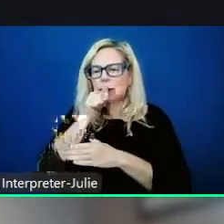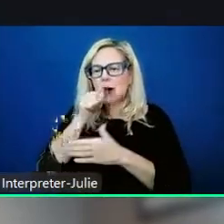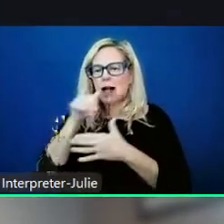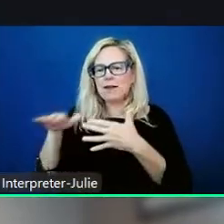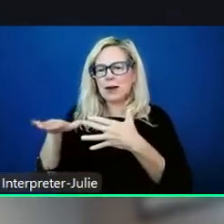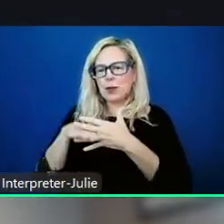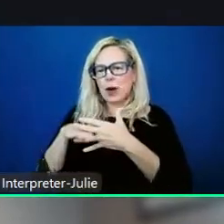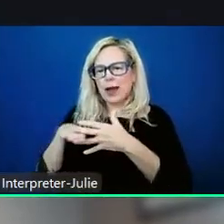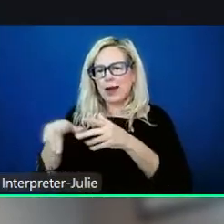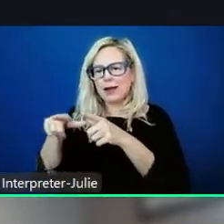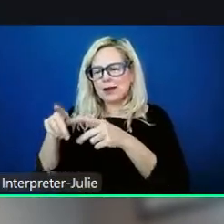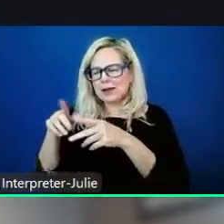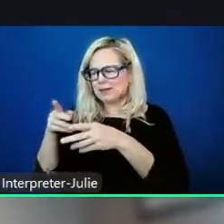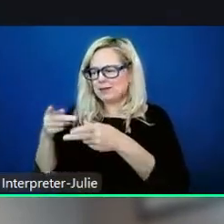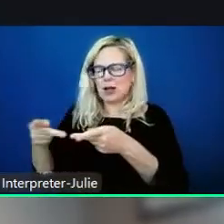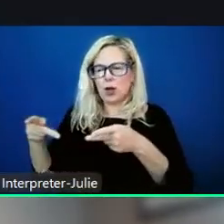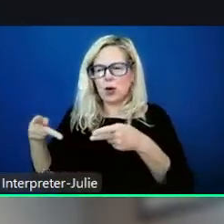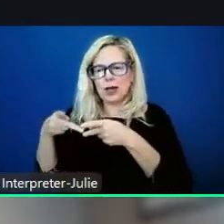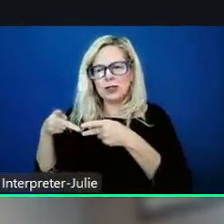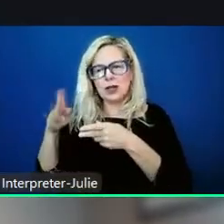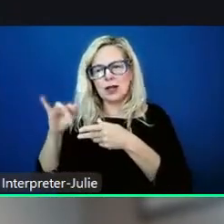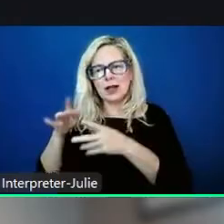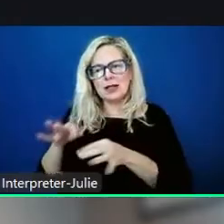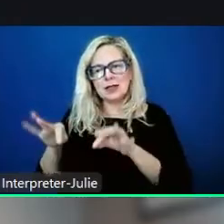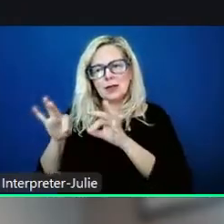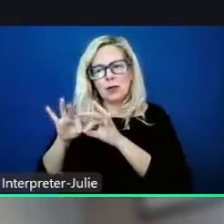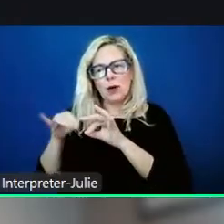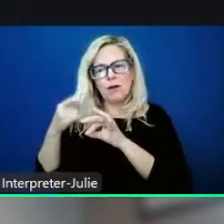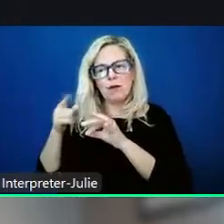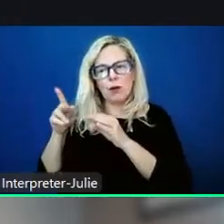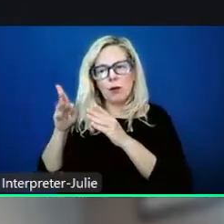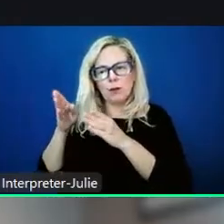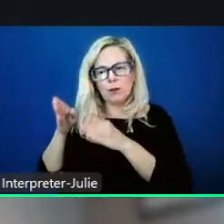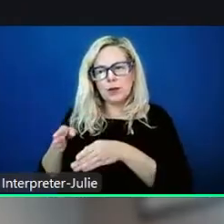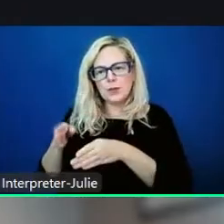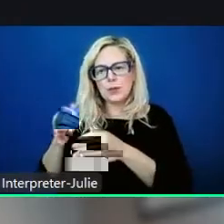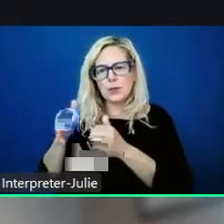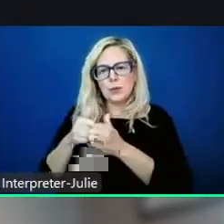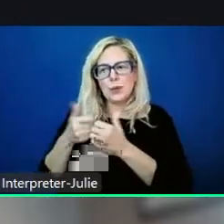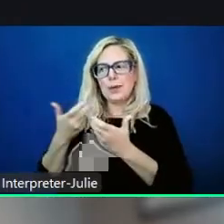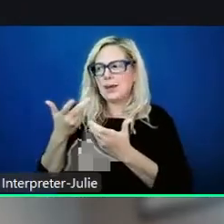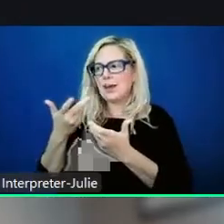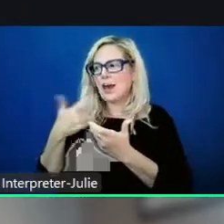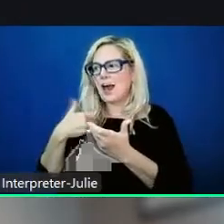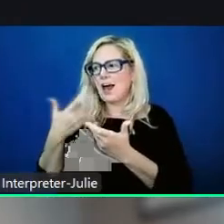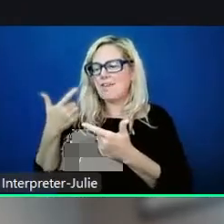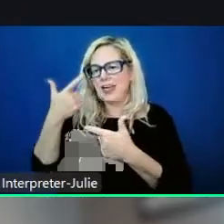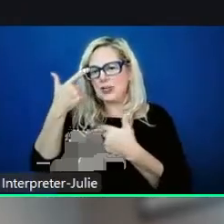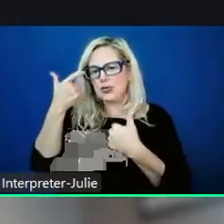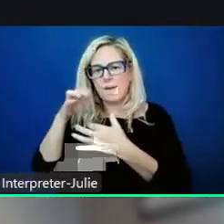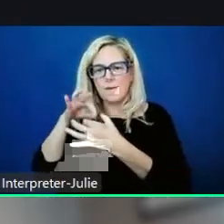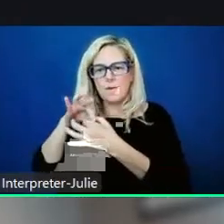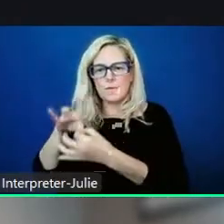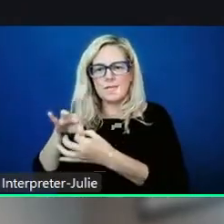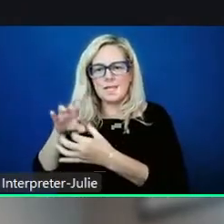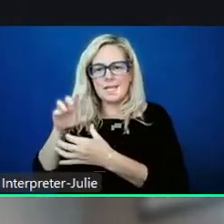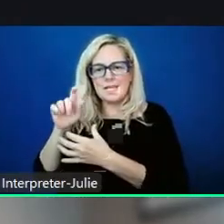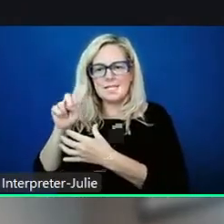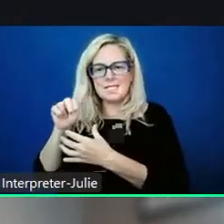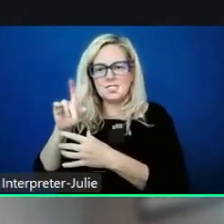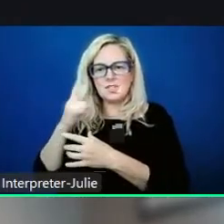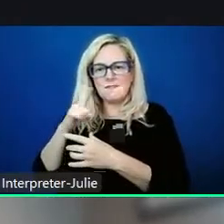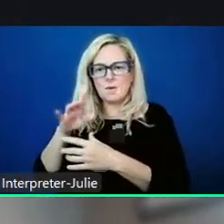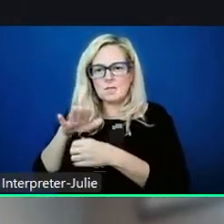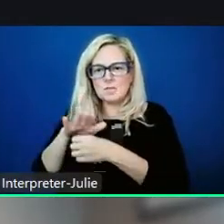for those with trauma-related conditions, especially with how mostly stressful and all the stimuli that are present in